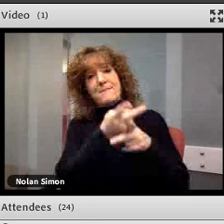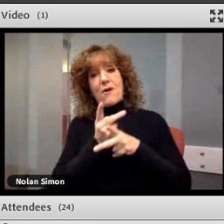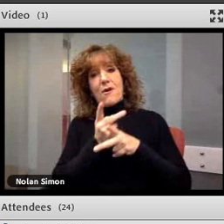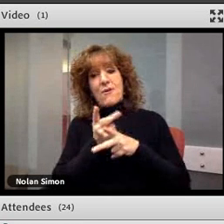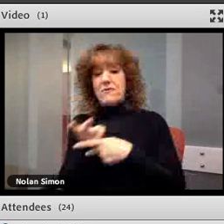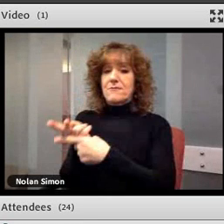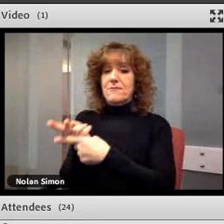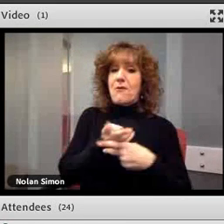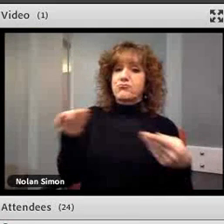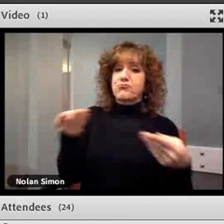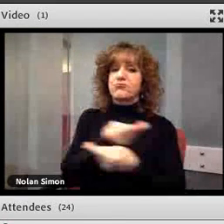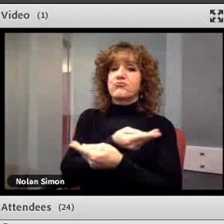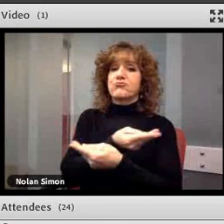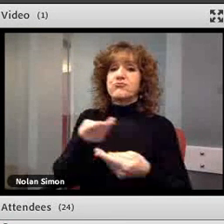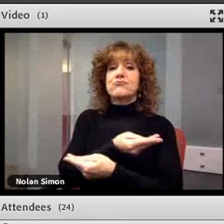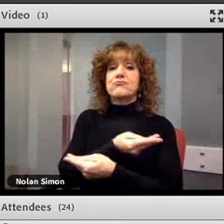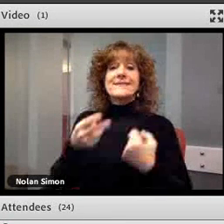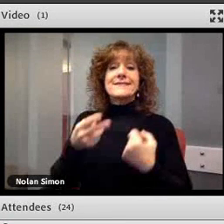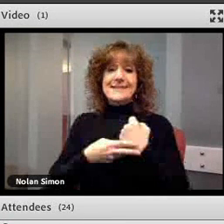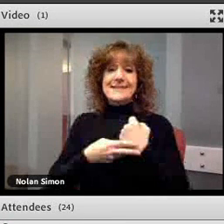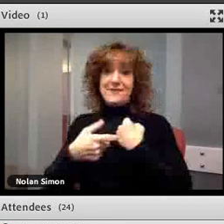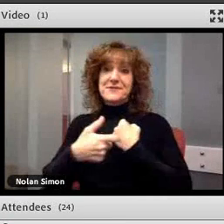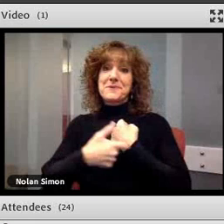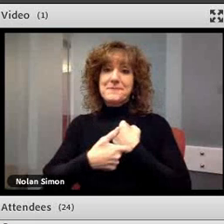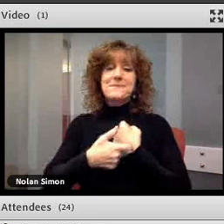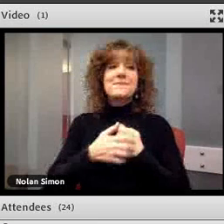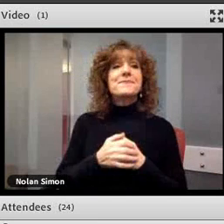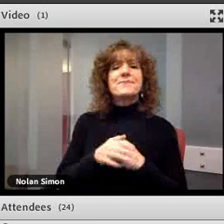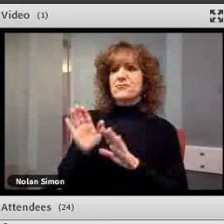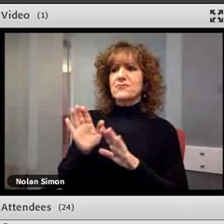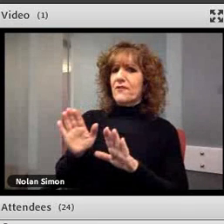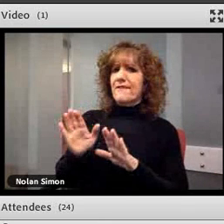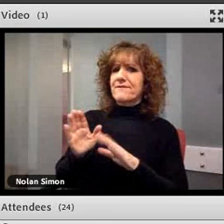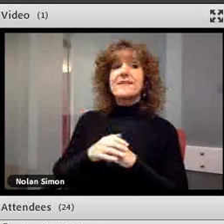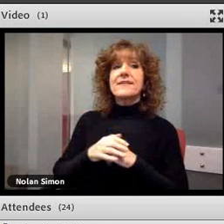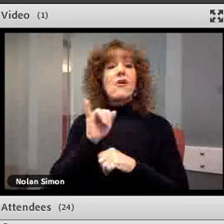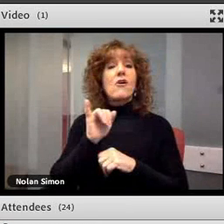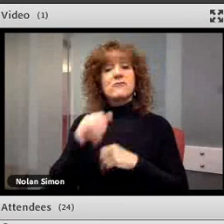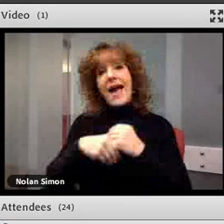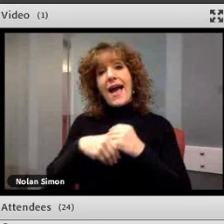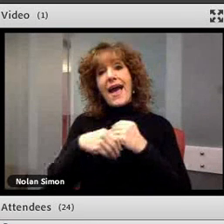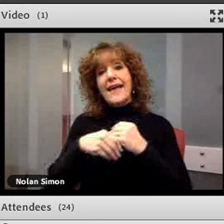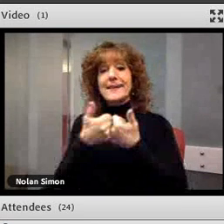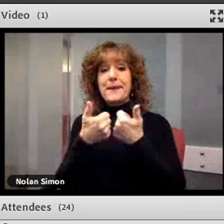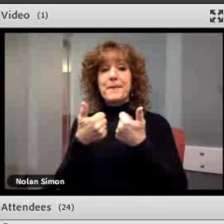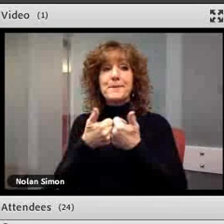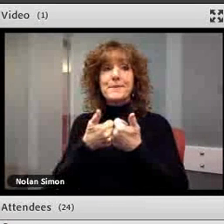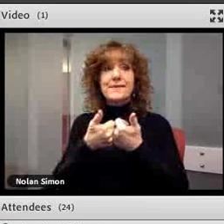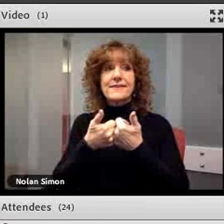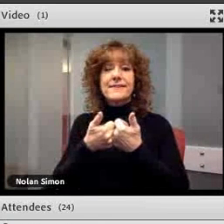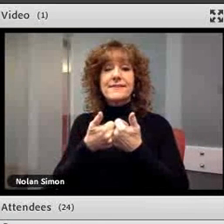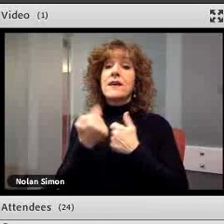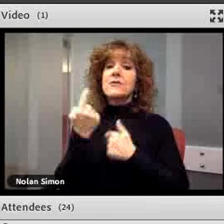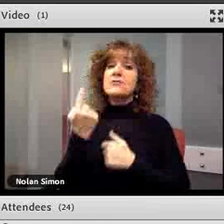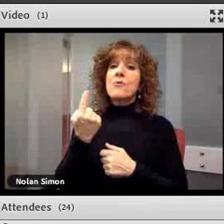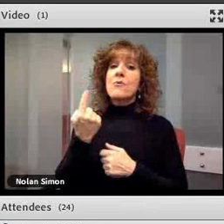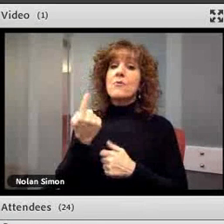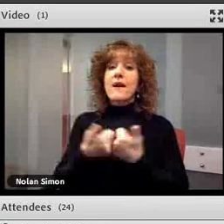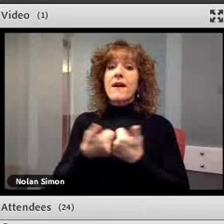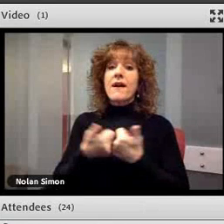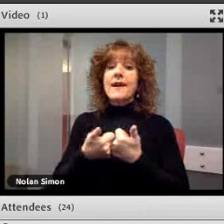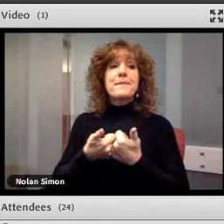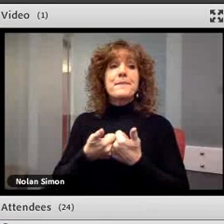Cinderella. Terrific. So it'll save a lot of time. Now, we also been putting some games on here. So one of the ones that